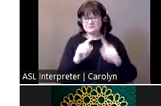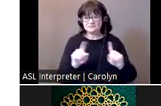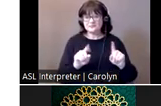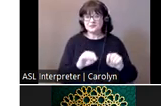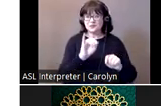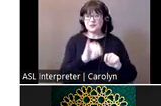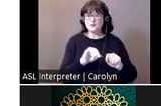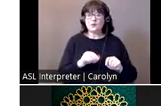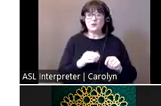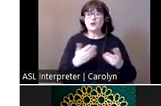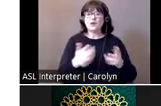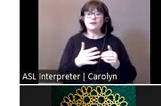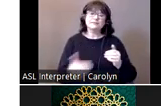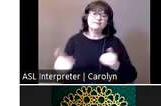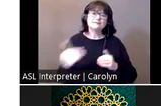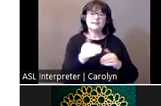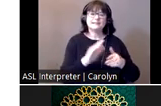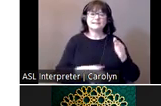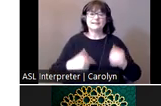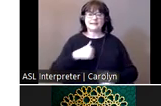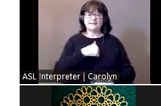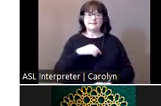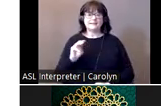bit further down the road than we are.